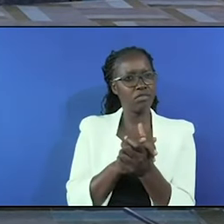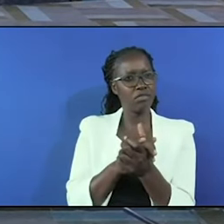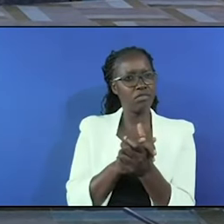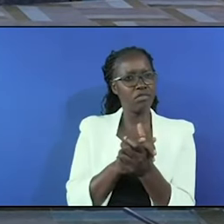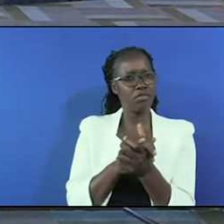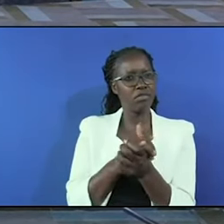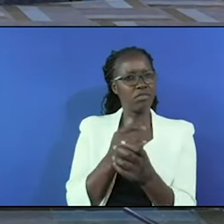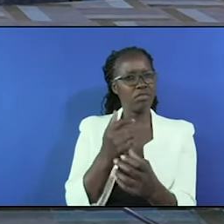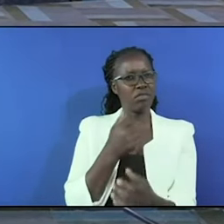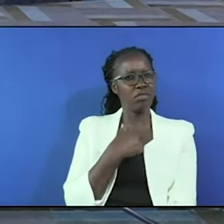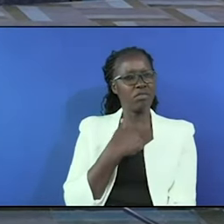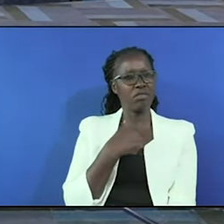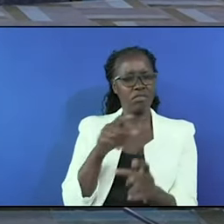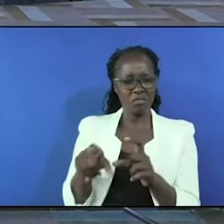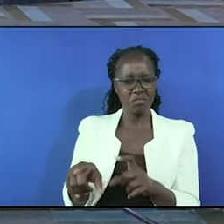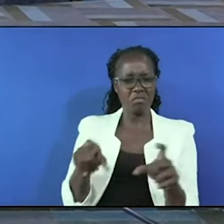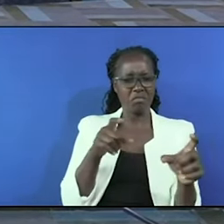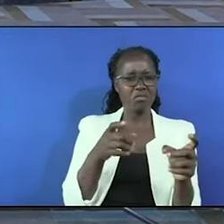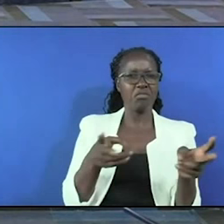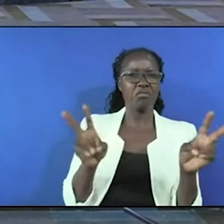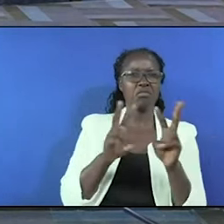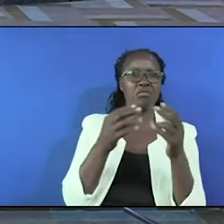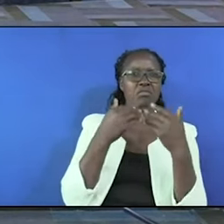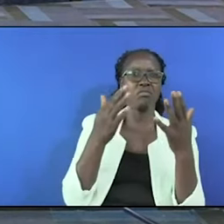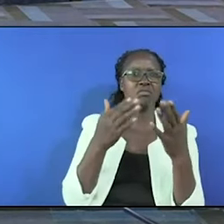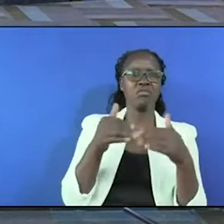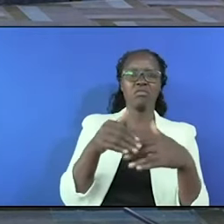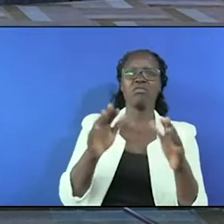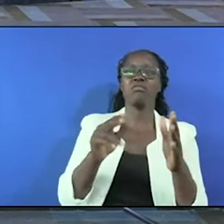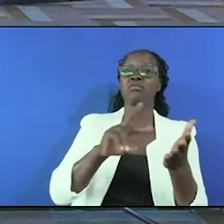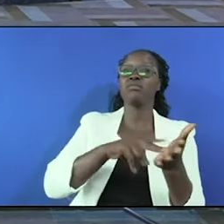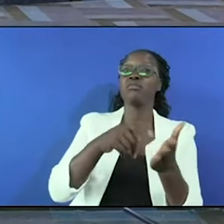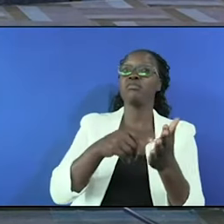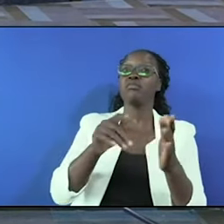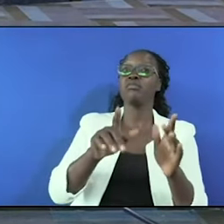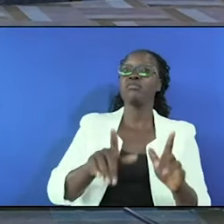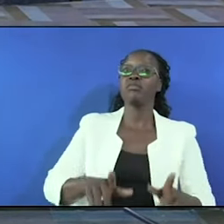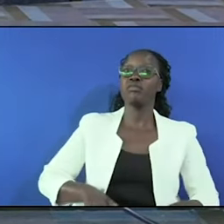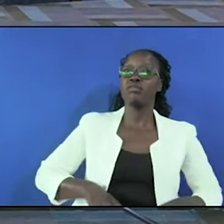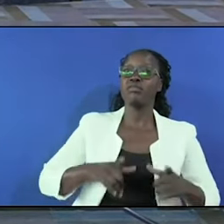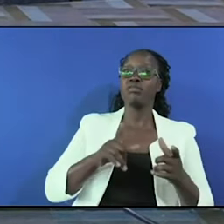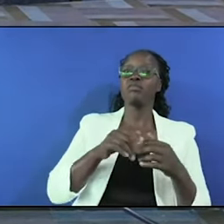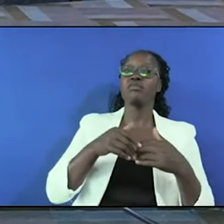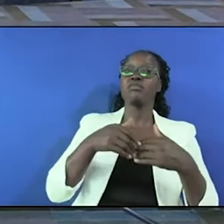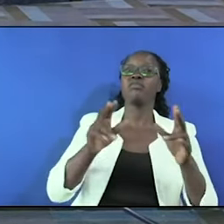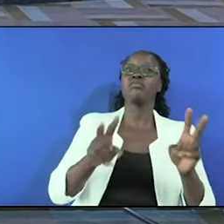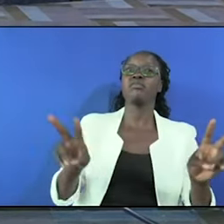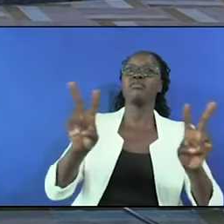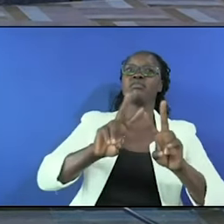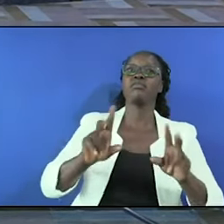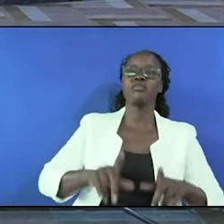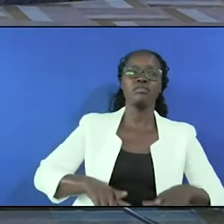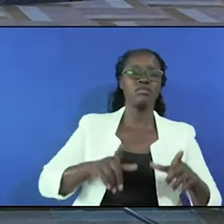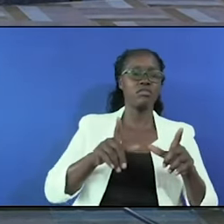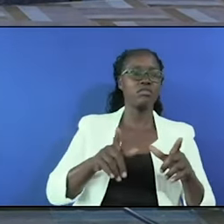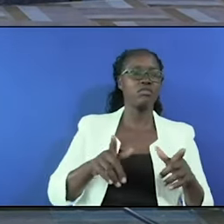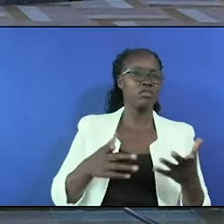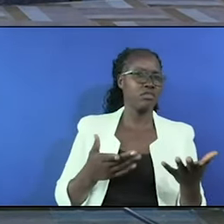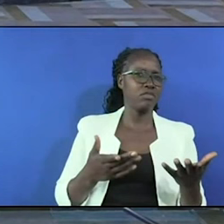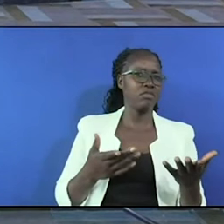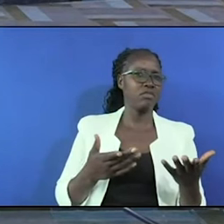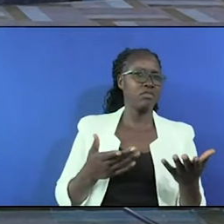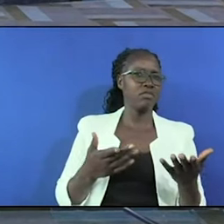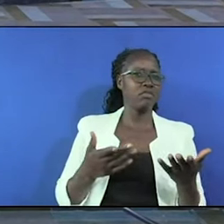like cargo without value. I had lost meaning in life. I had lost value in life.